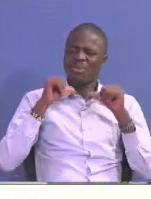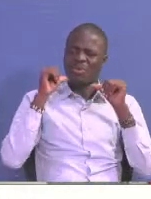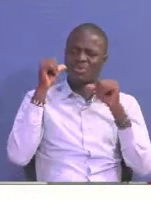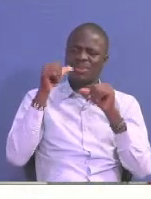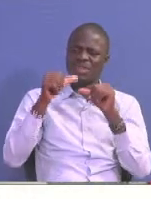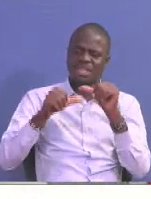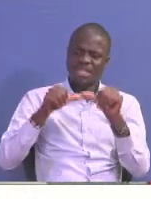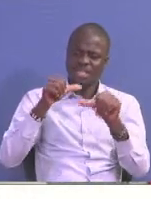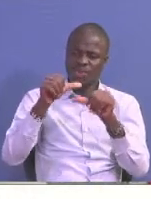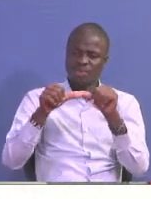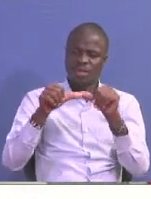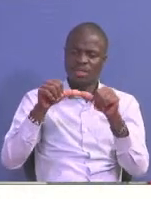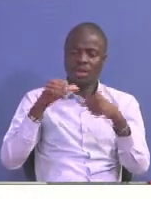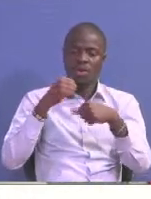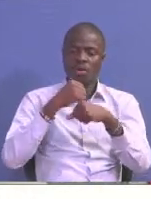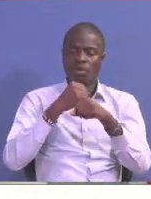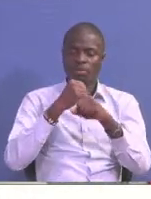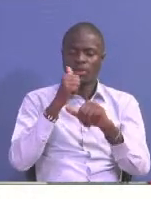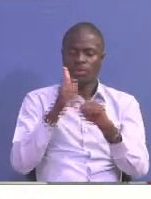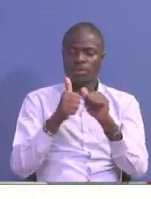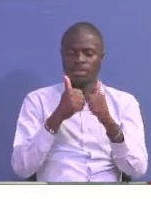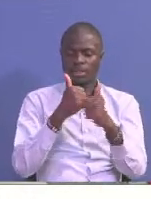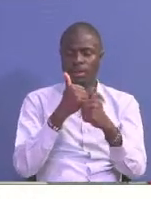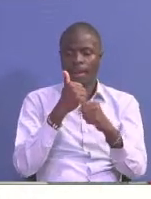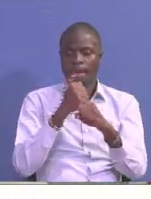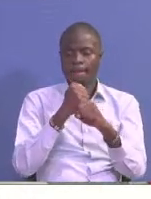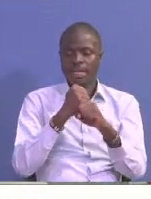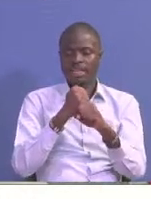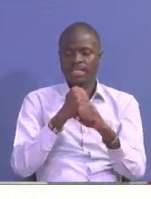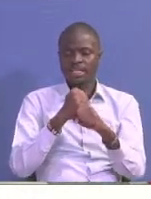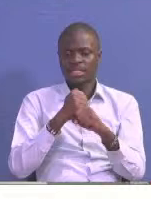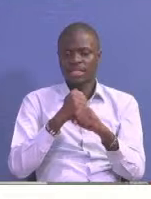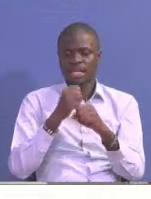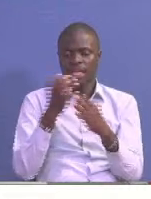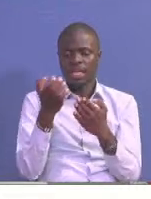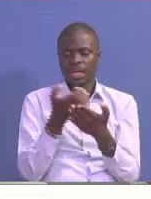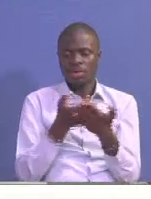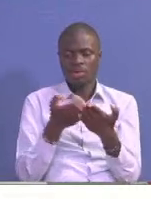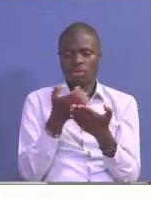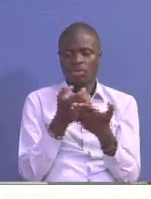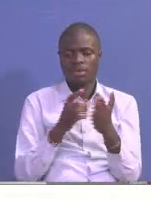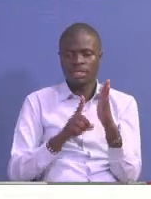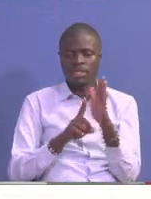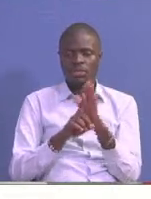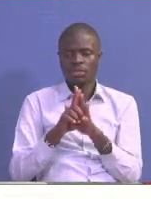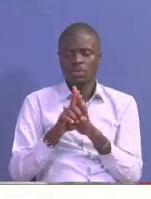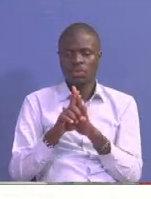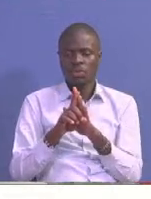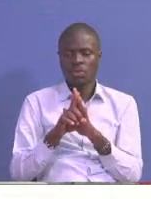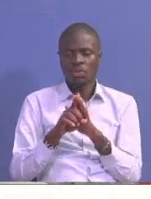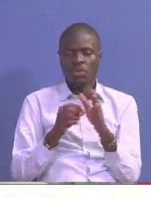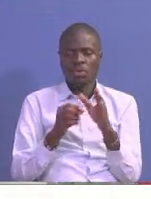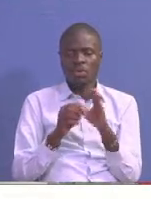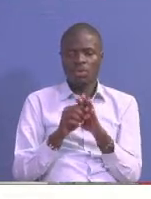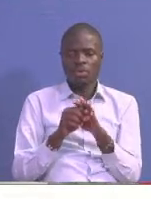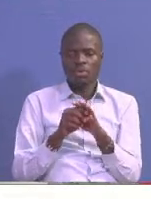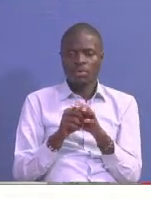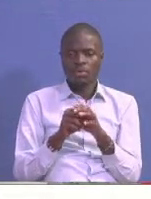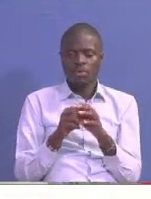that's what makes economies grow. That's what makes innovations. We